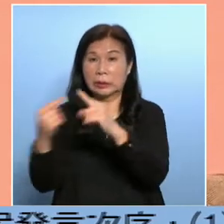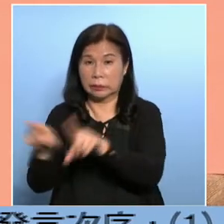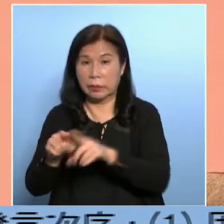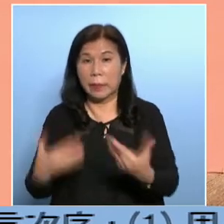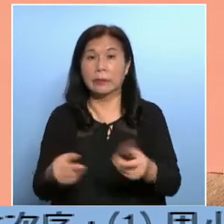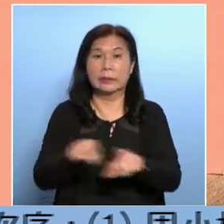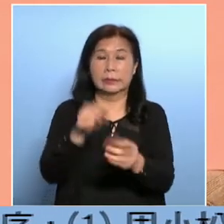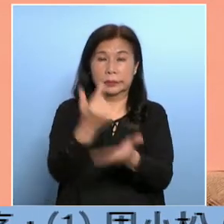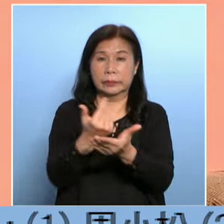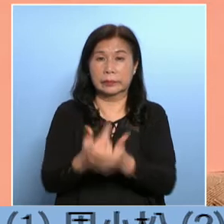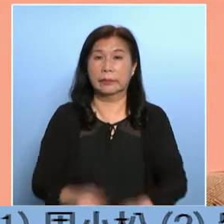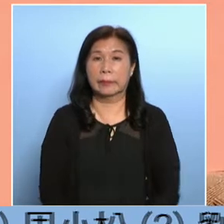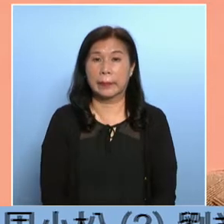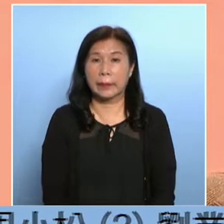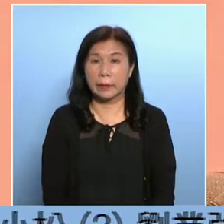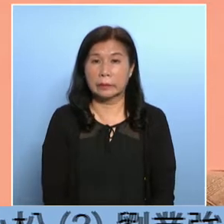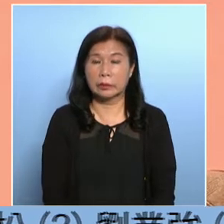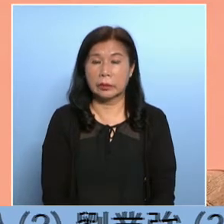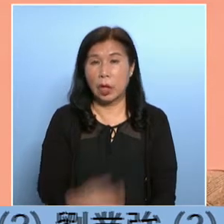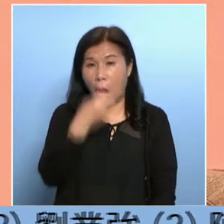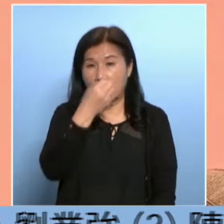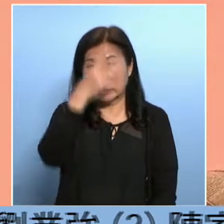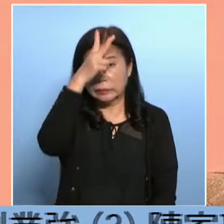crisis, we need to put the people first.